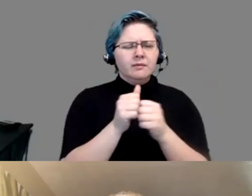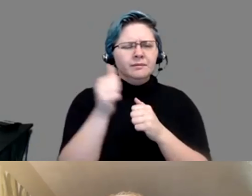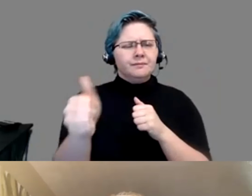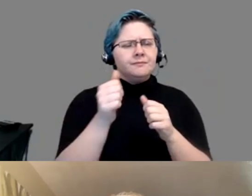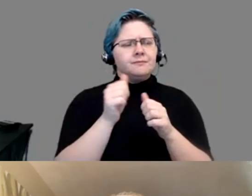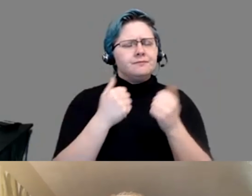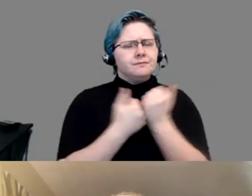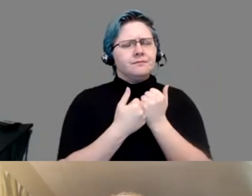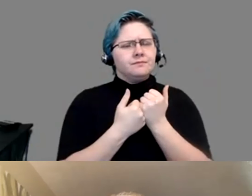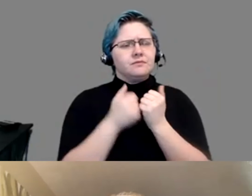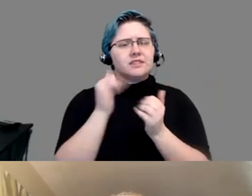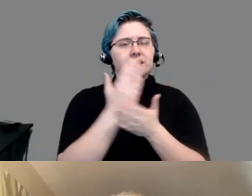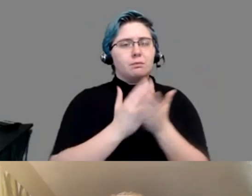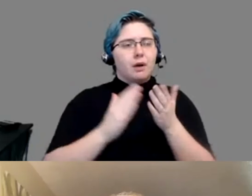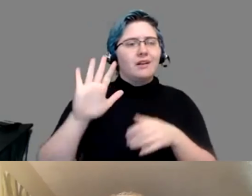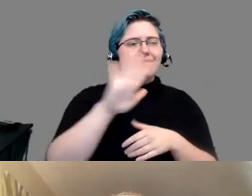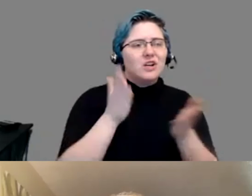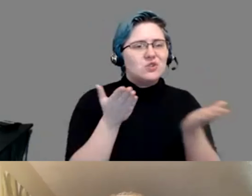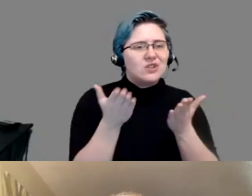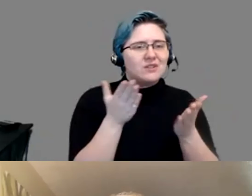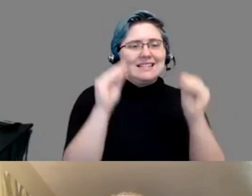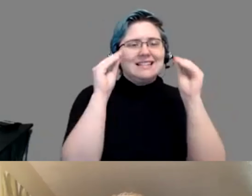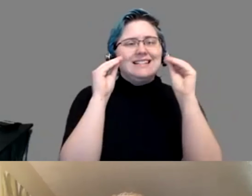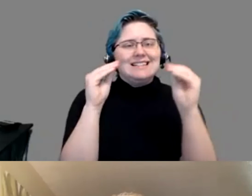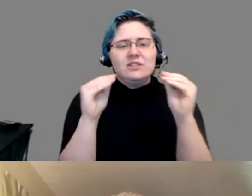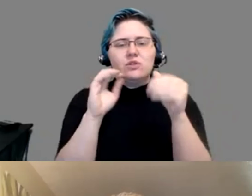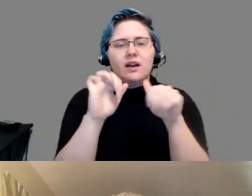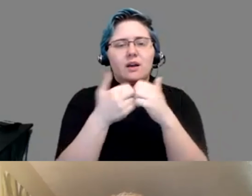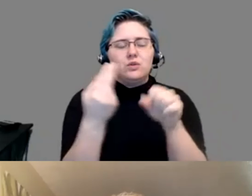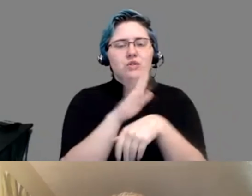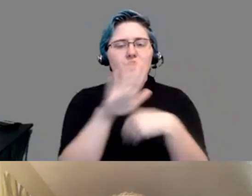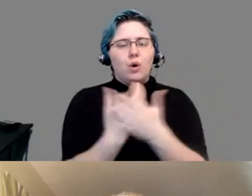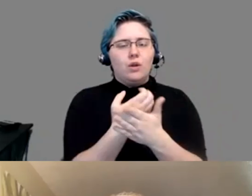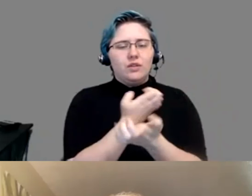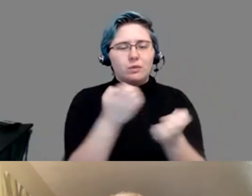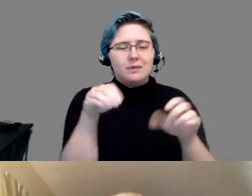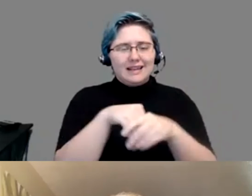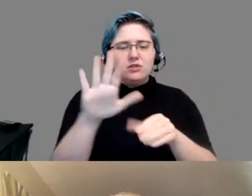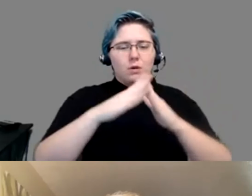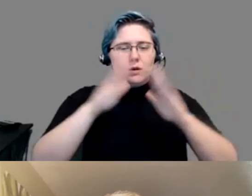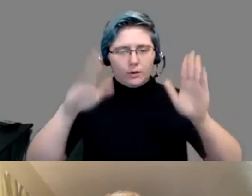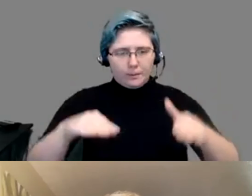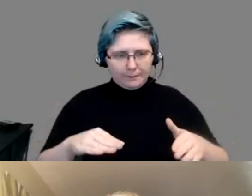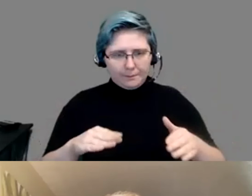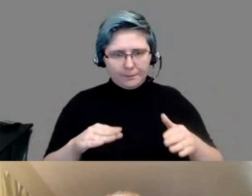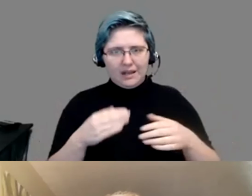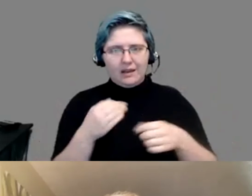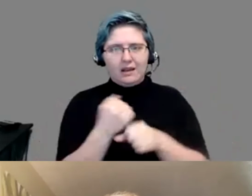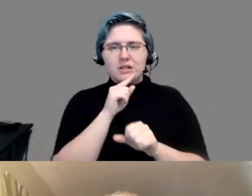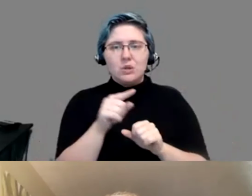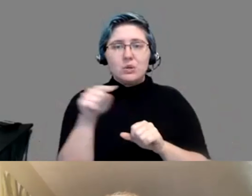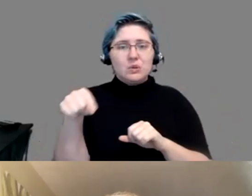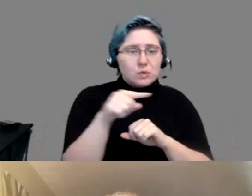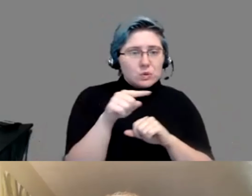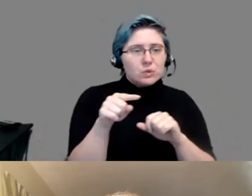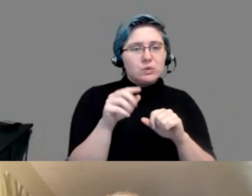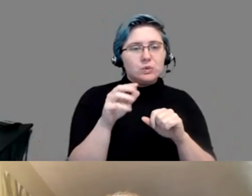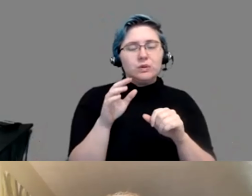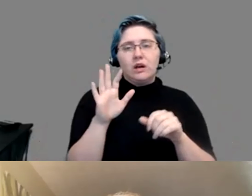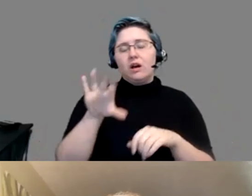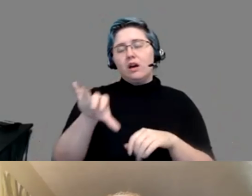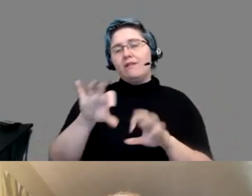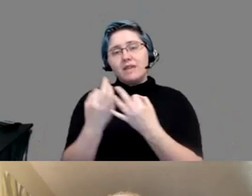it's part of their service to train you on all the equipment that they place in your home, and make sure that you and even providers or other